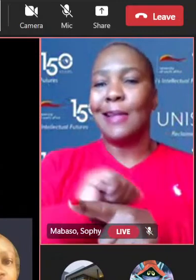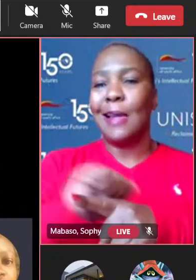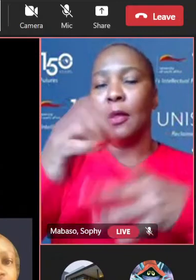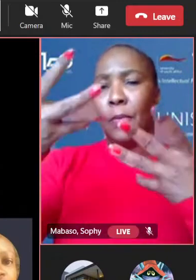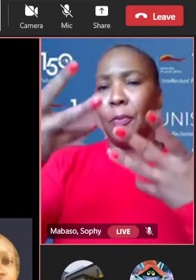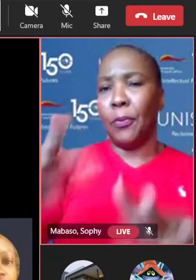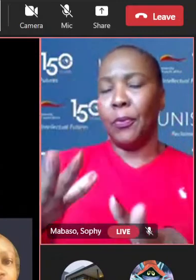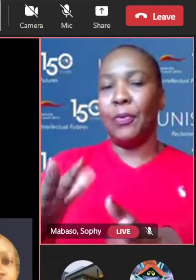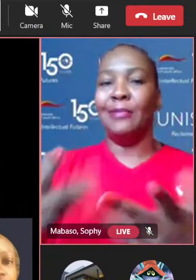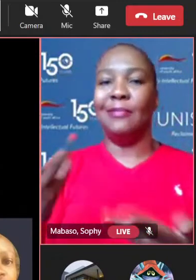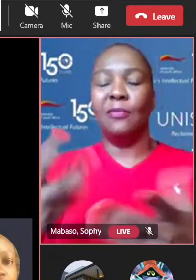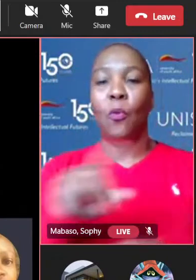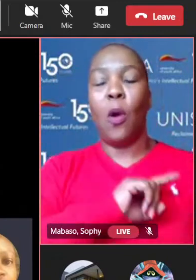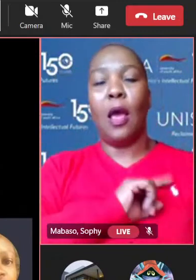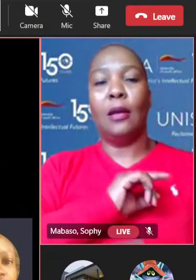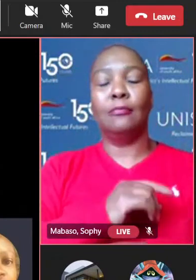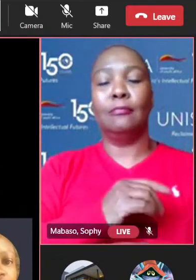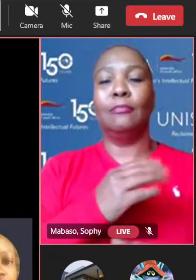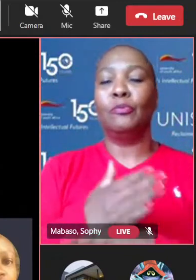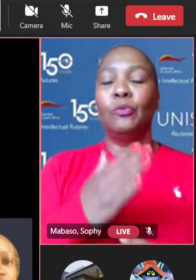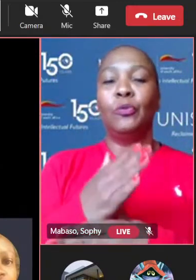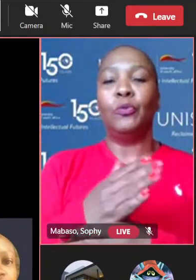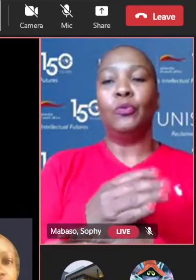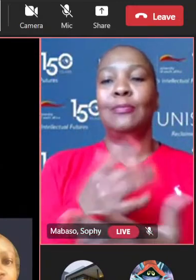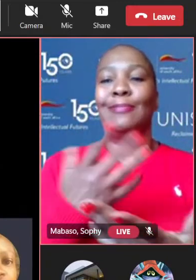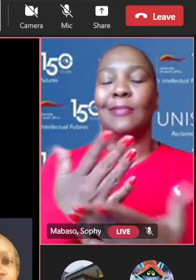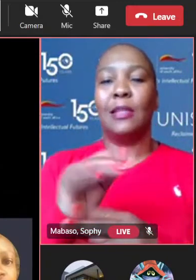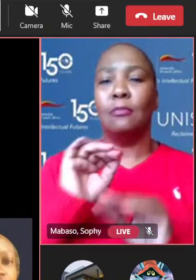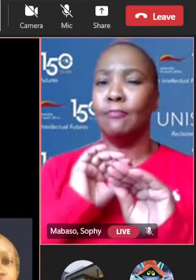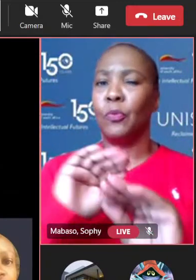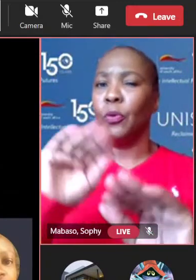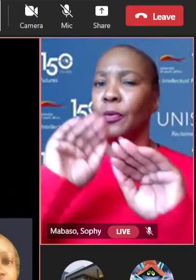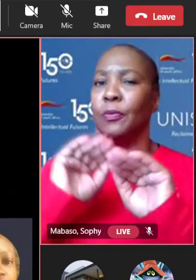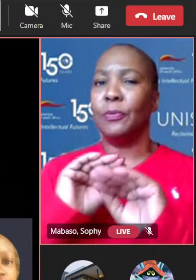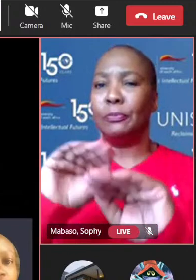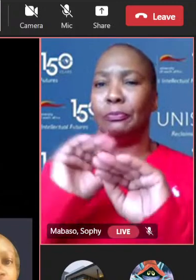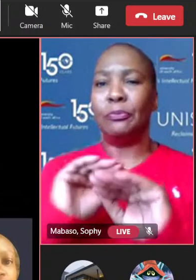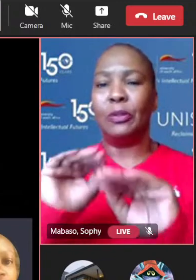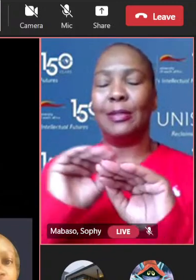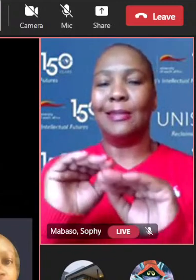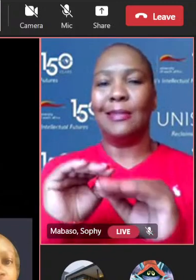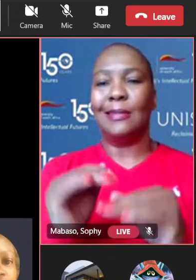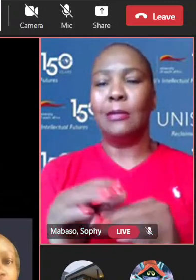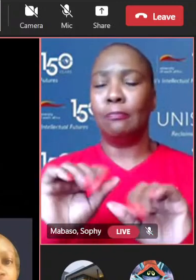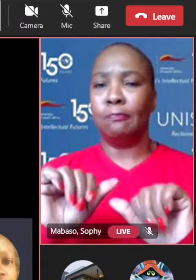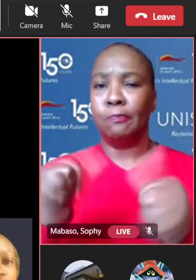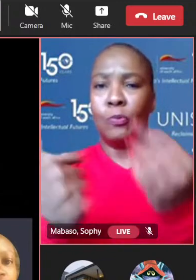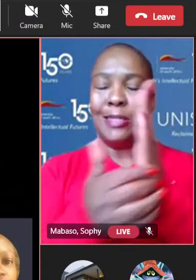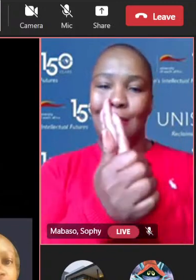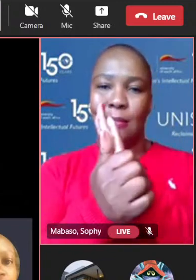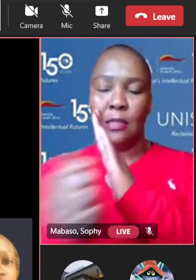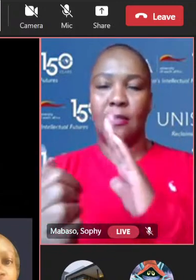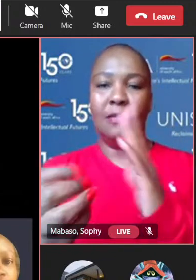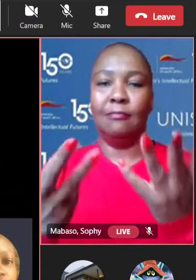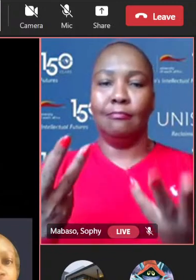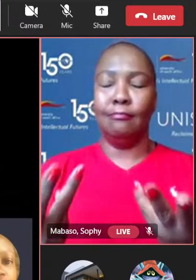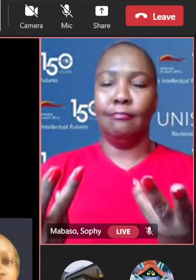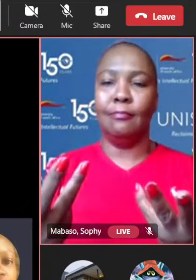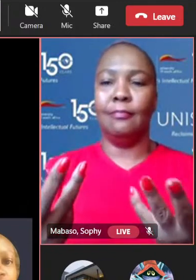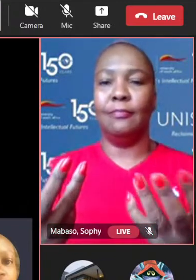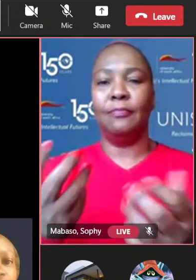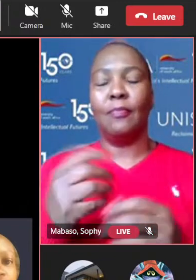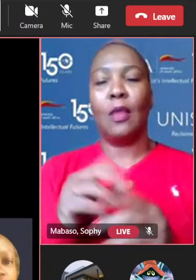to make sure that they teach, they have the necessary teaching skills. They're